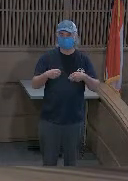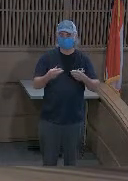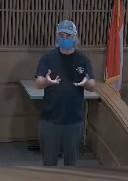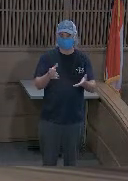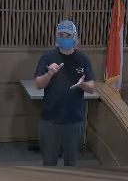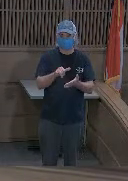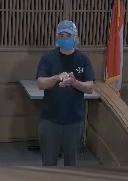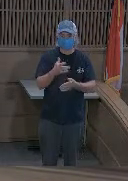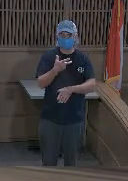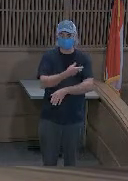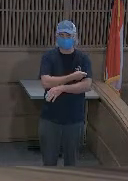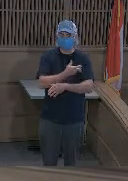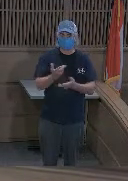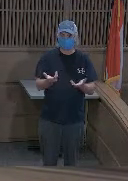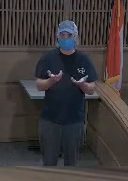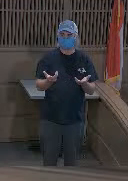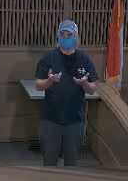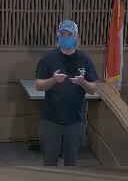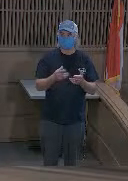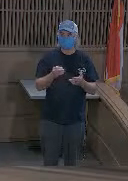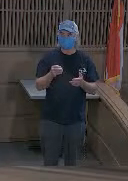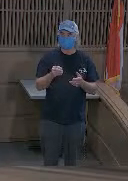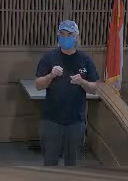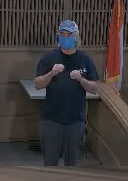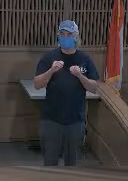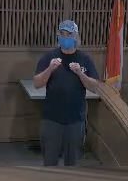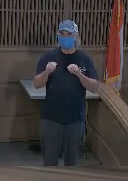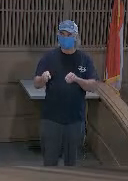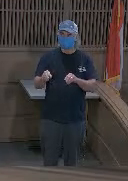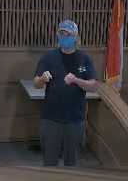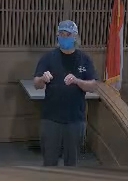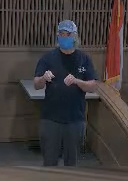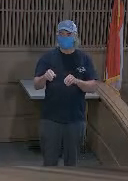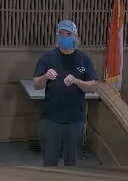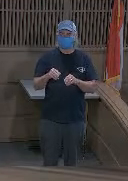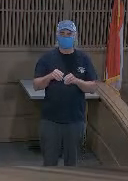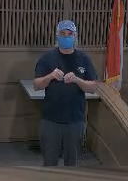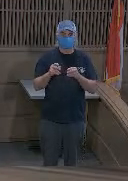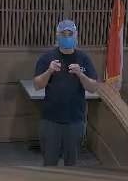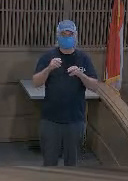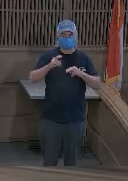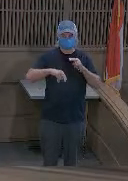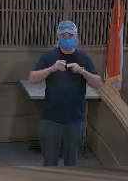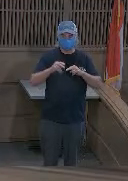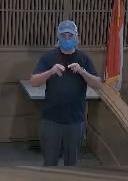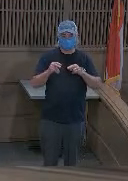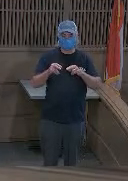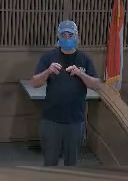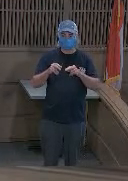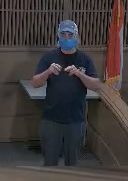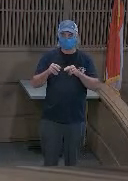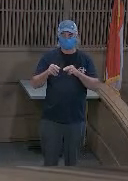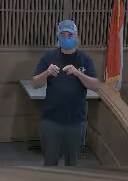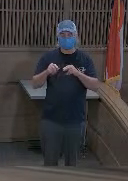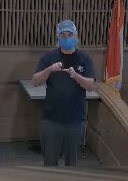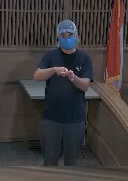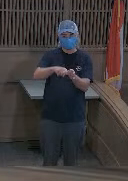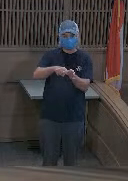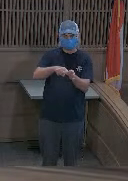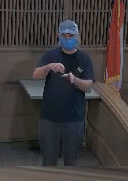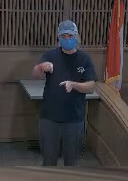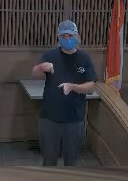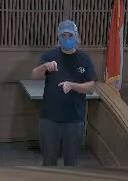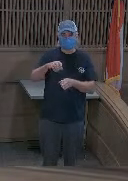Albany Hospital. We're also placing a modular building outside of the emergency department. So we're increasing our availability to give this